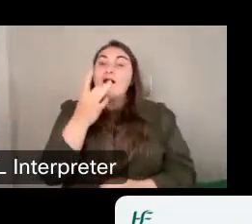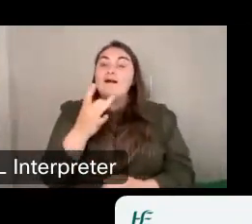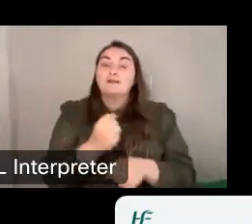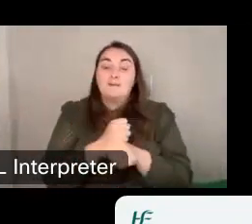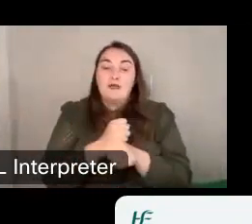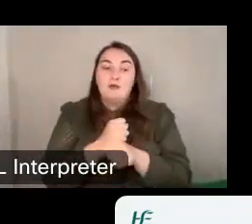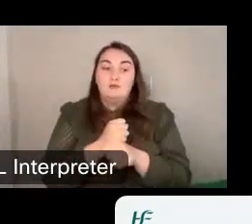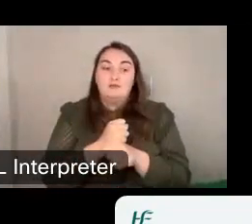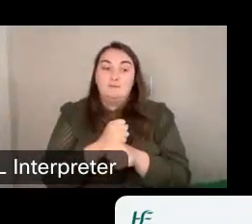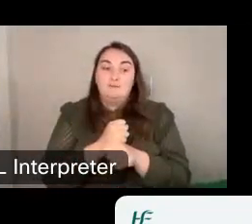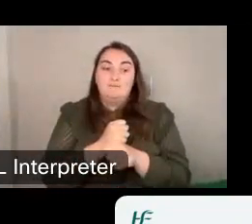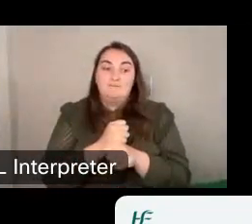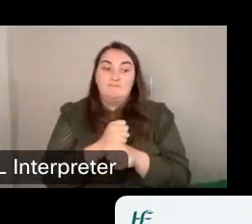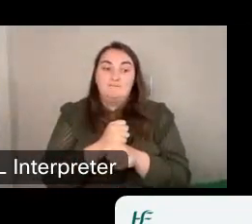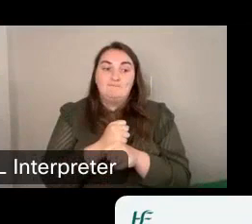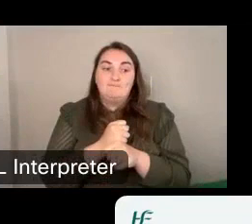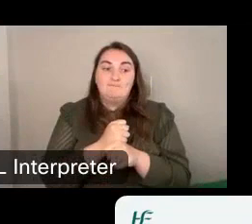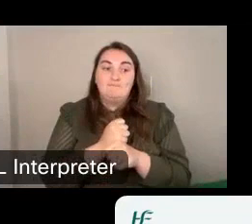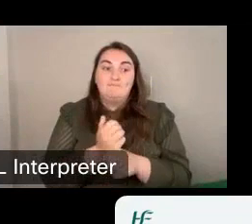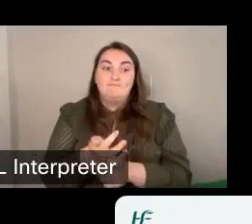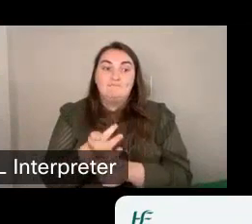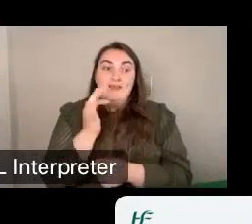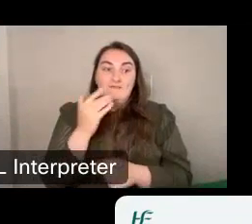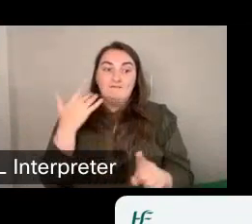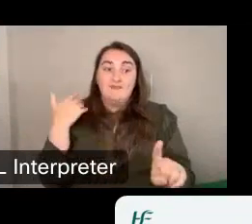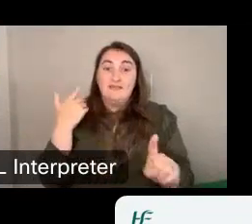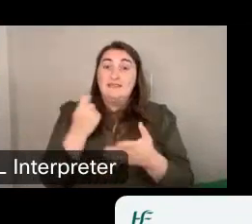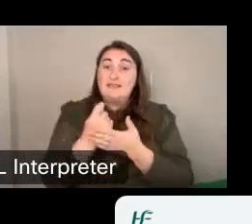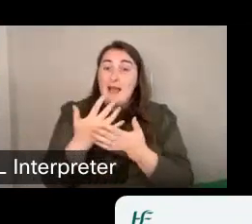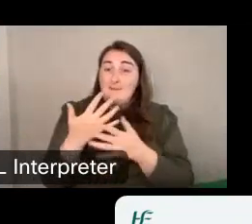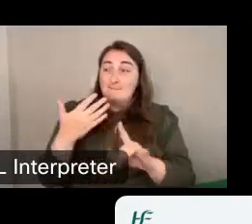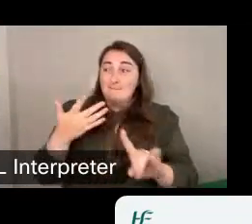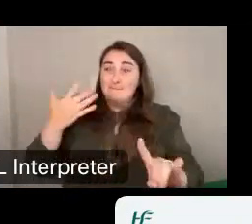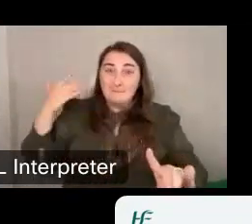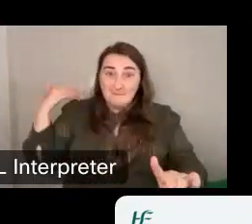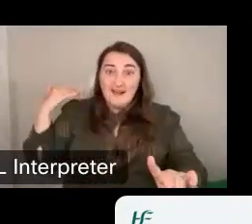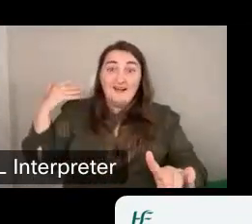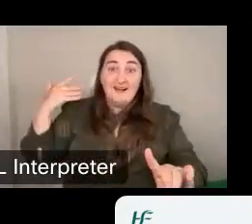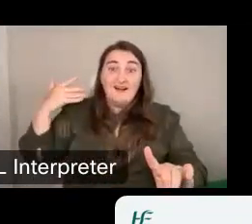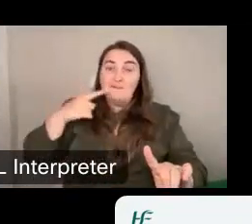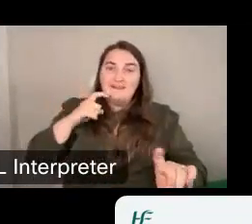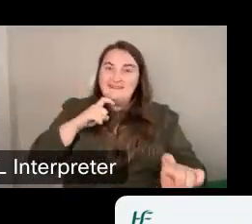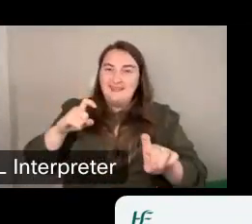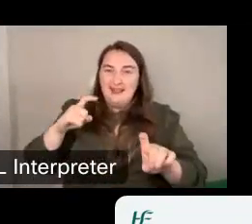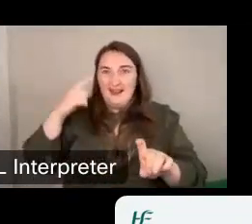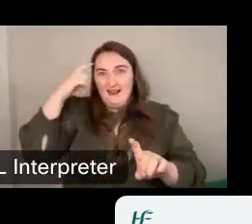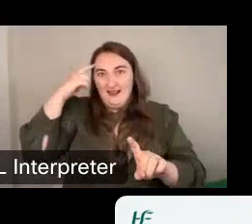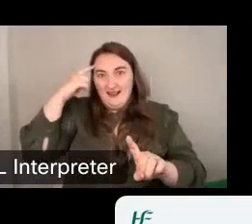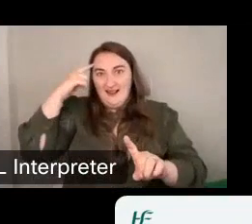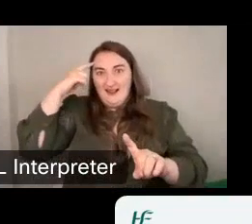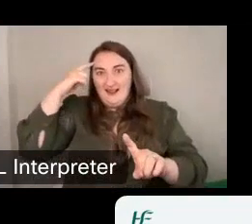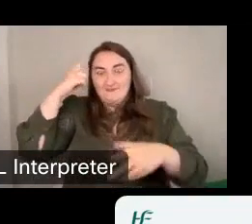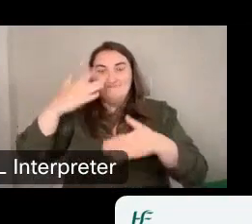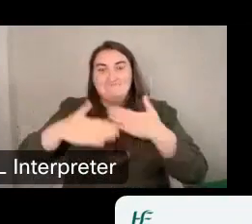about if it's been some time since it's happened, but potentially it's still symptomatic or it's